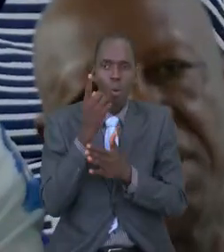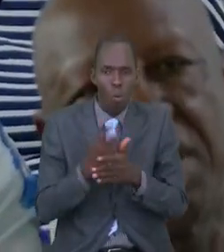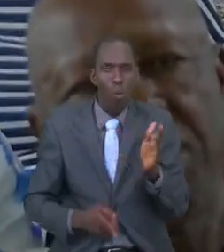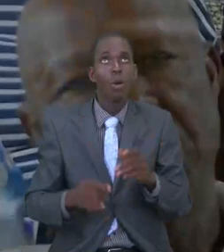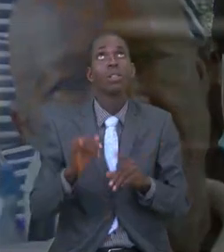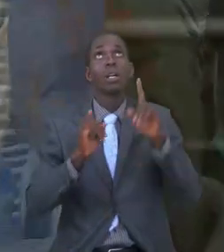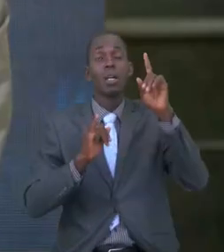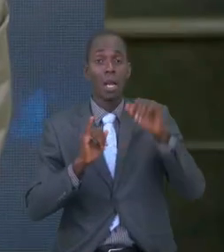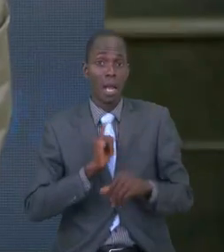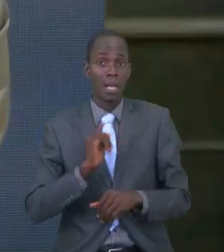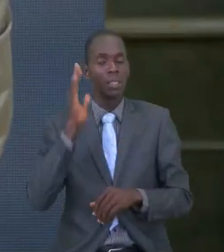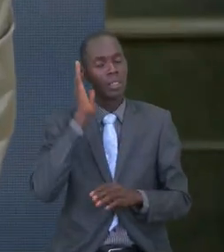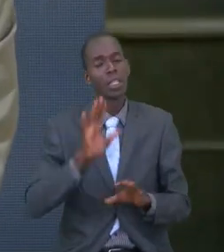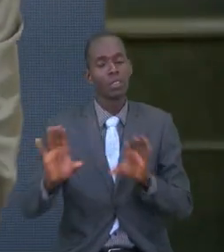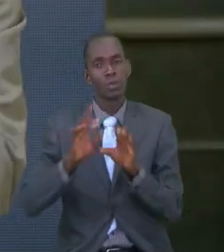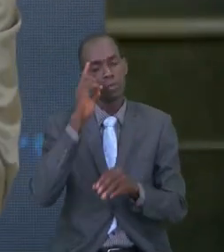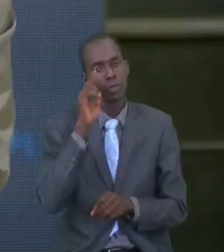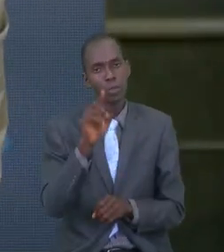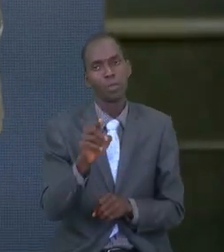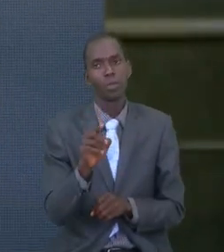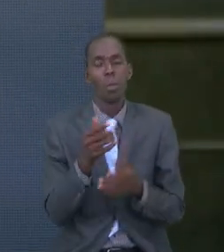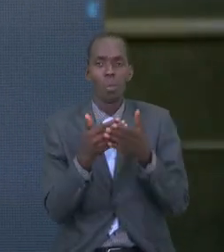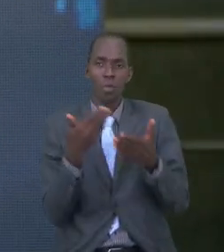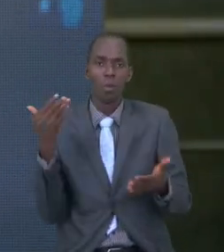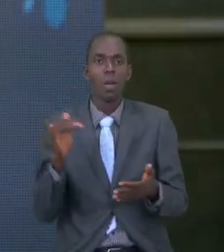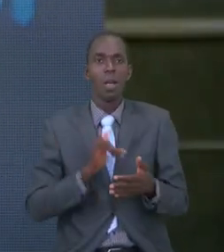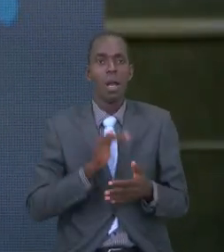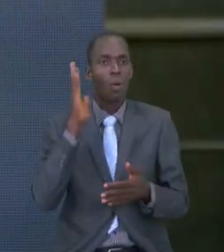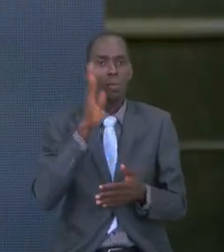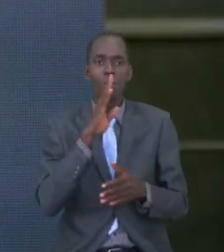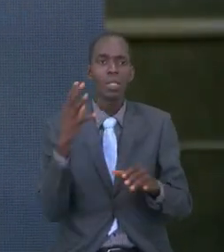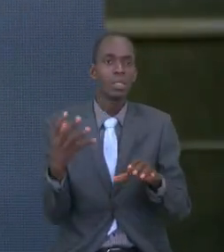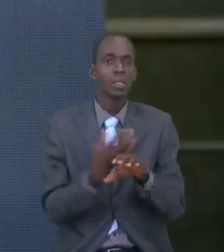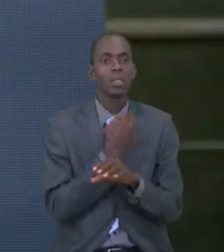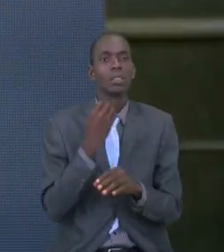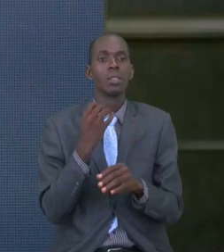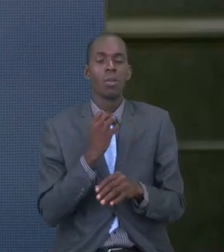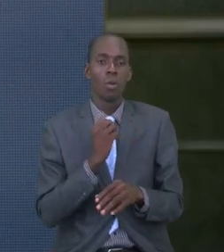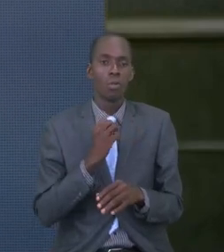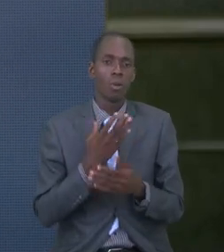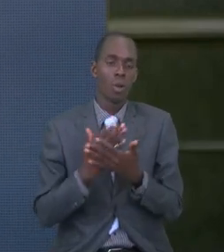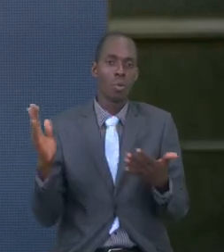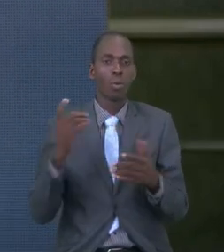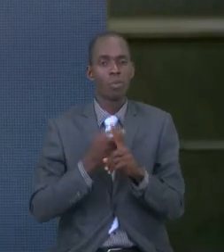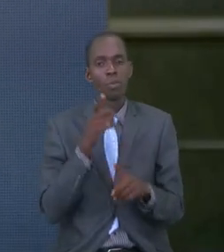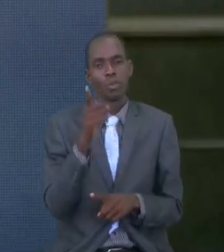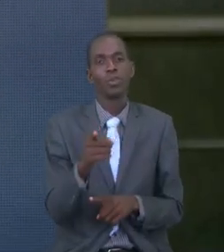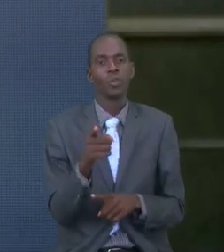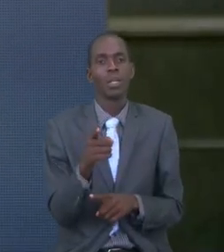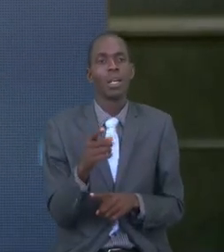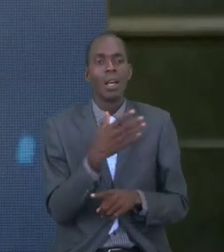I shall do for thee before I be taken from thee. And